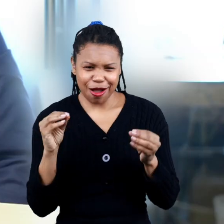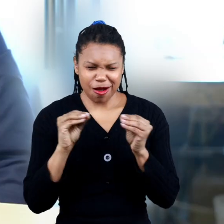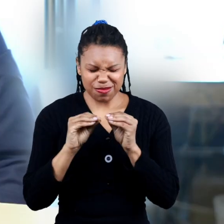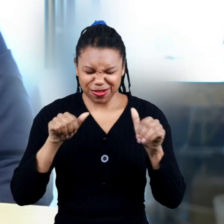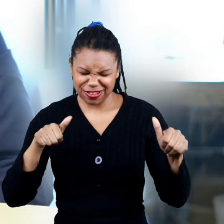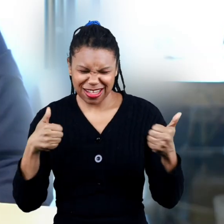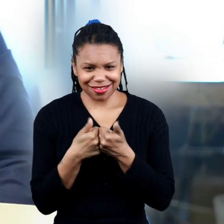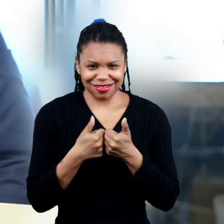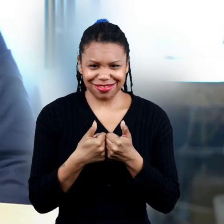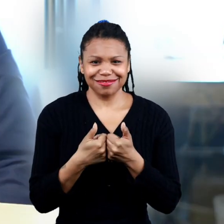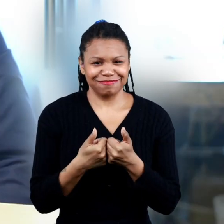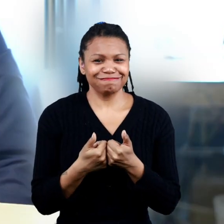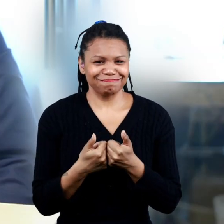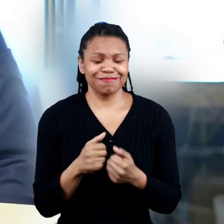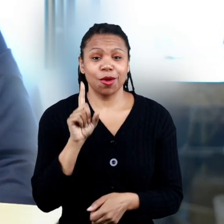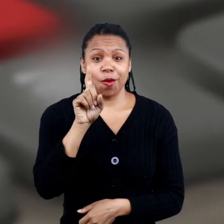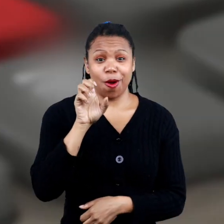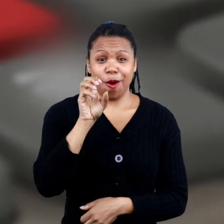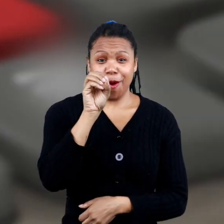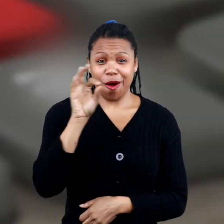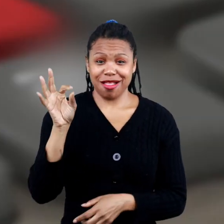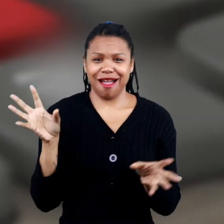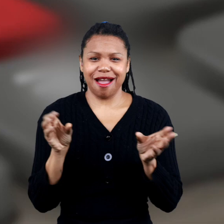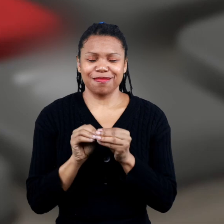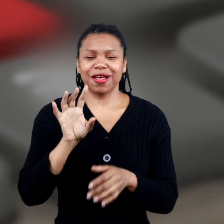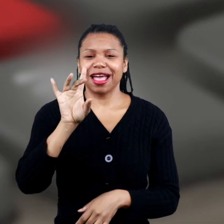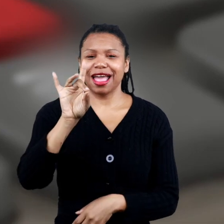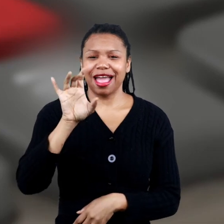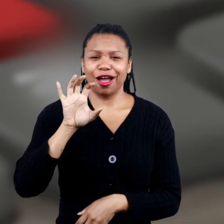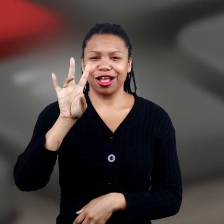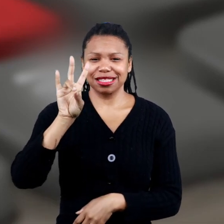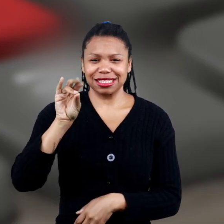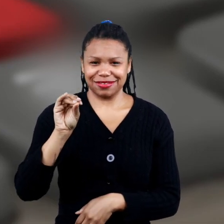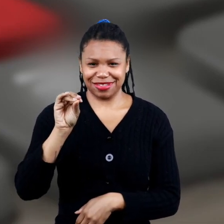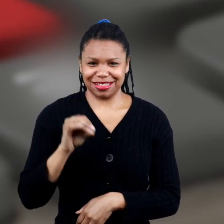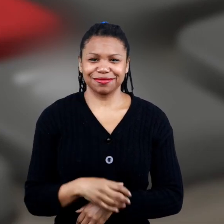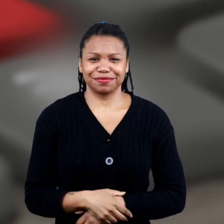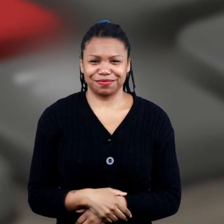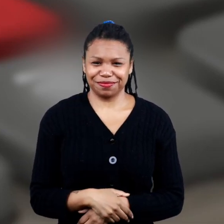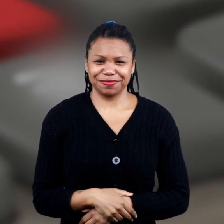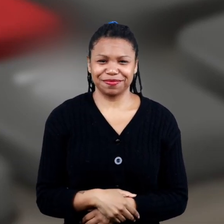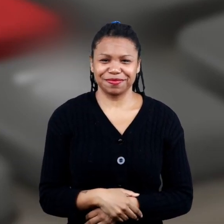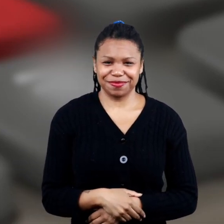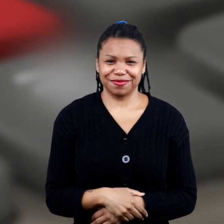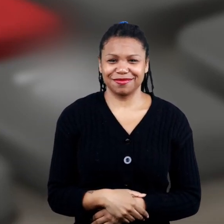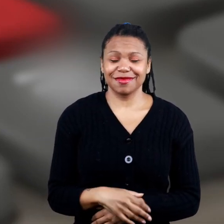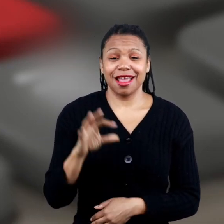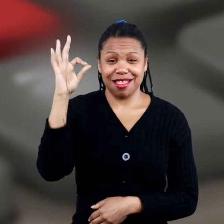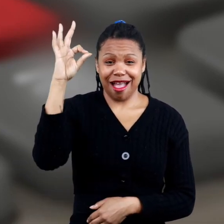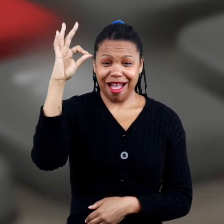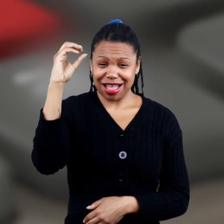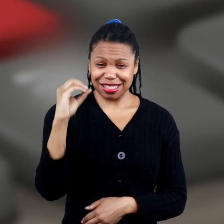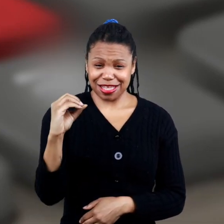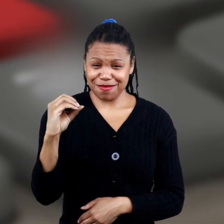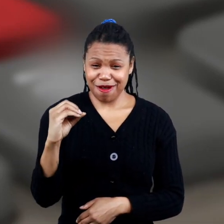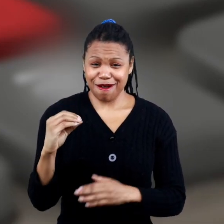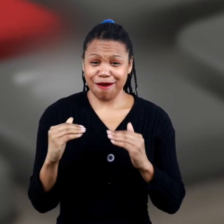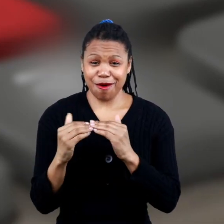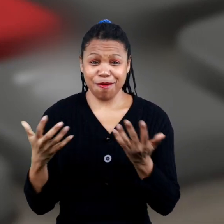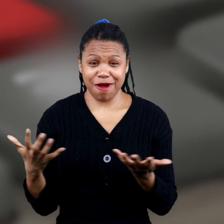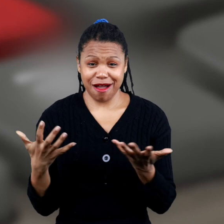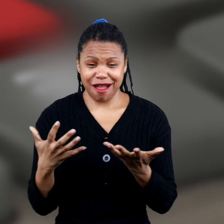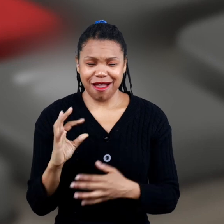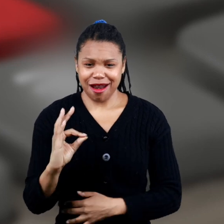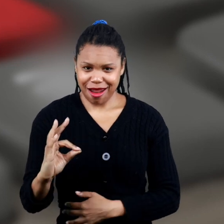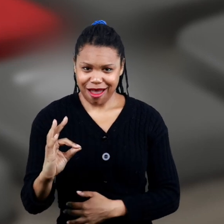Okay, here's a little bit of a tougher one. A hundred and nine plus eight hundred and seventy. So you have the